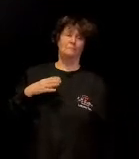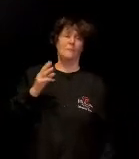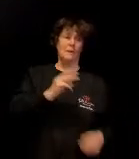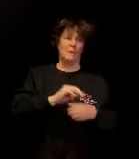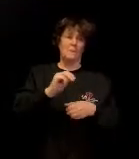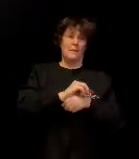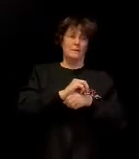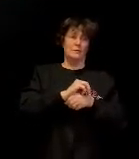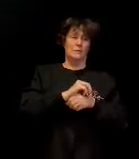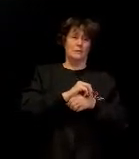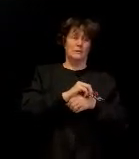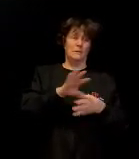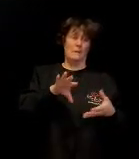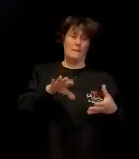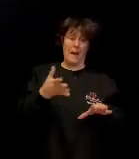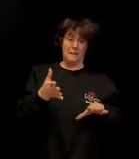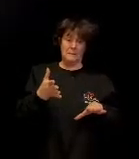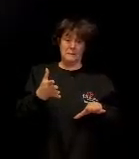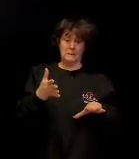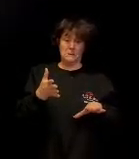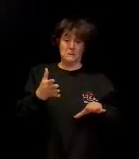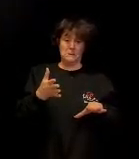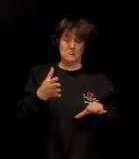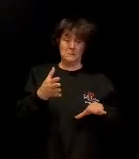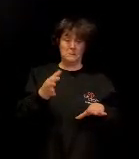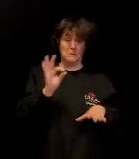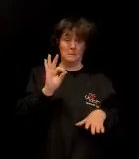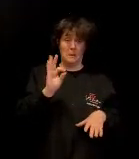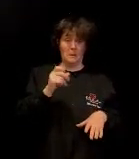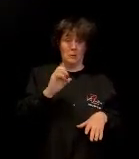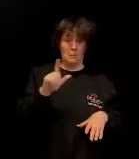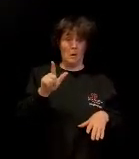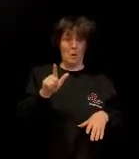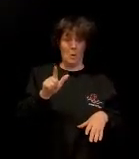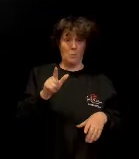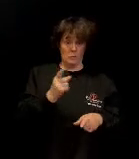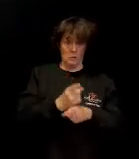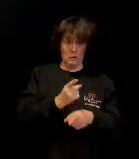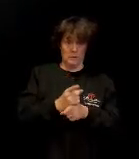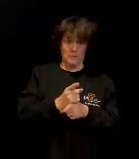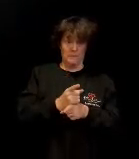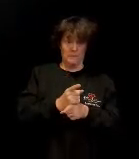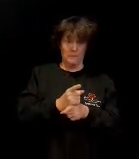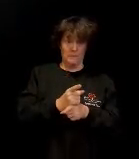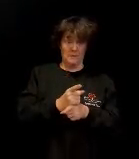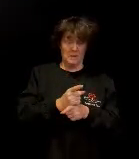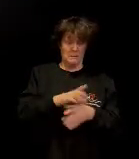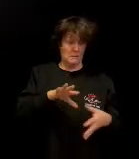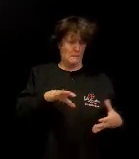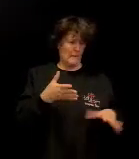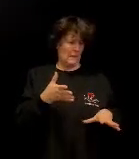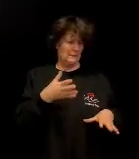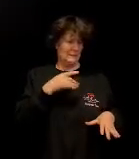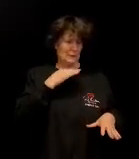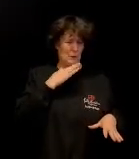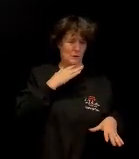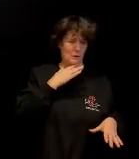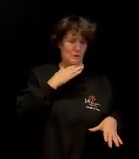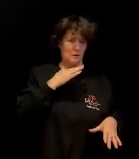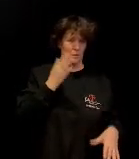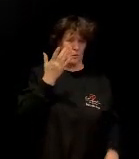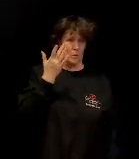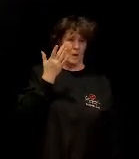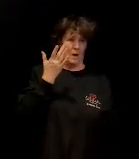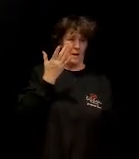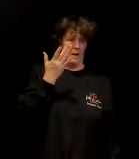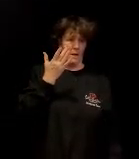Ministry is messy. Pastor Paul, would you agree with that? Ministry is messy. How do I know that? Because I brought my